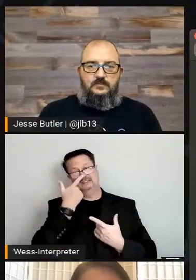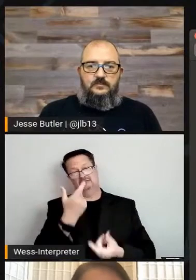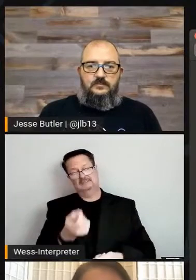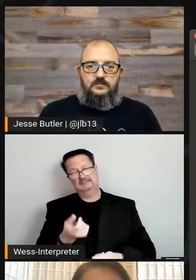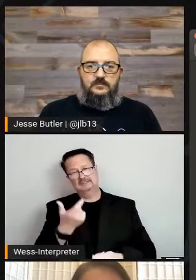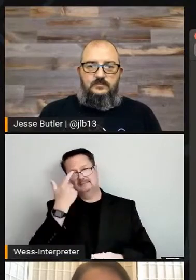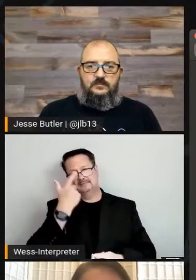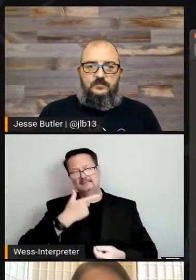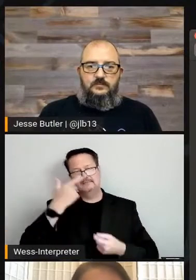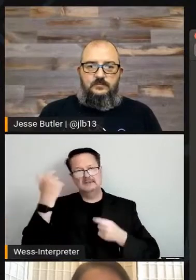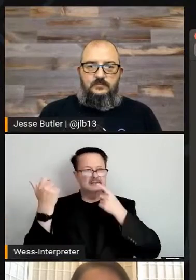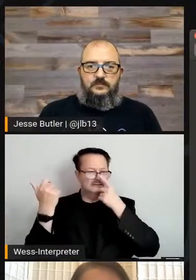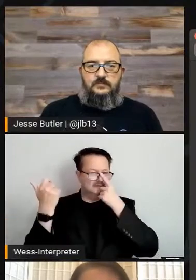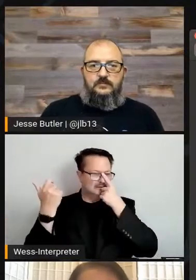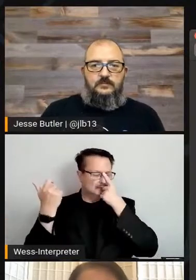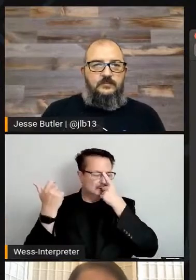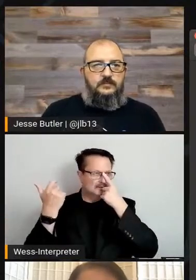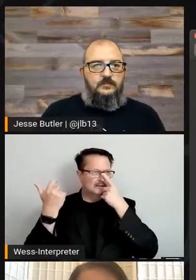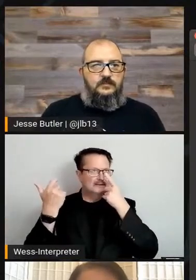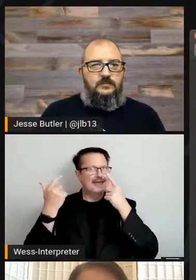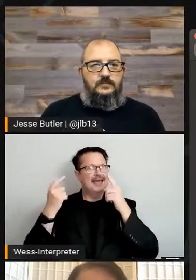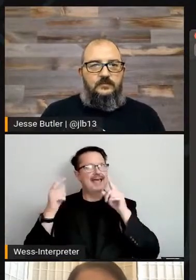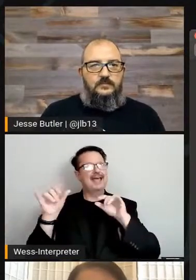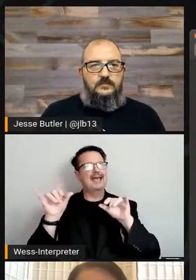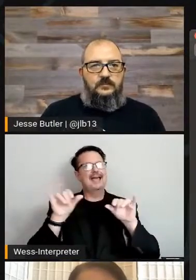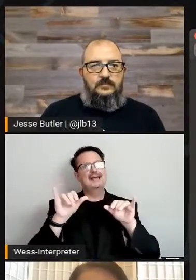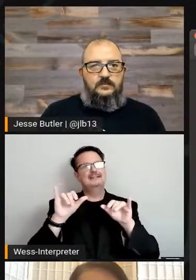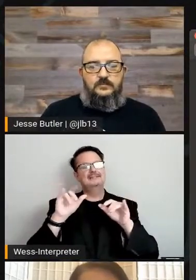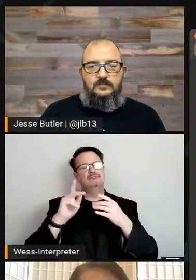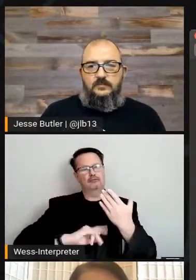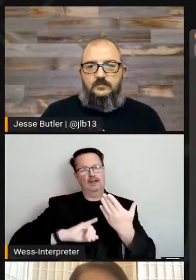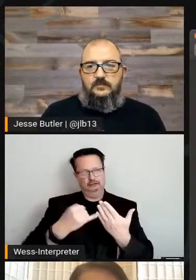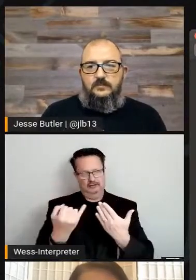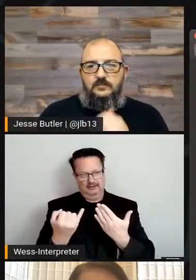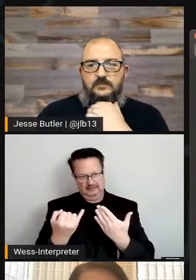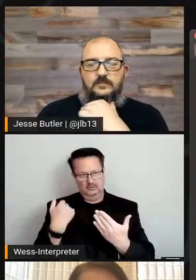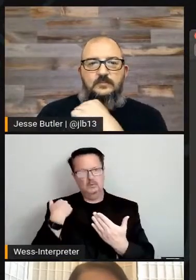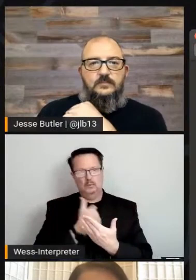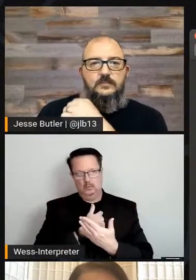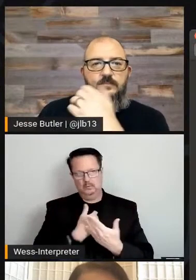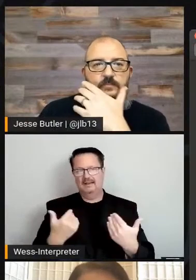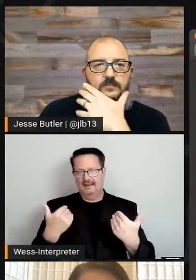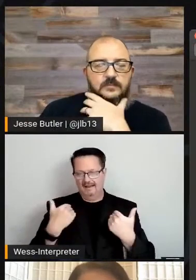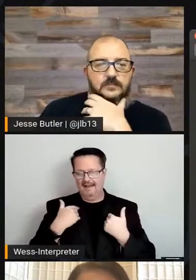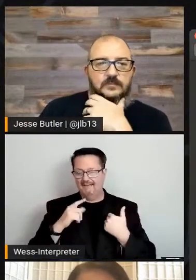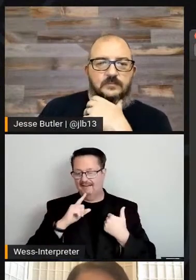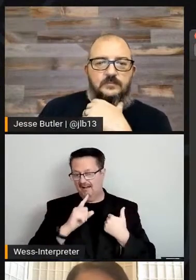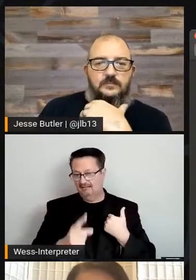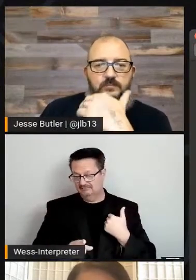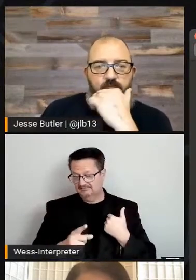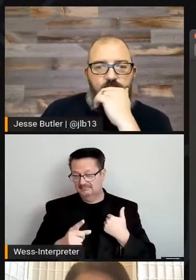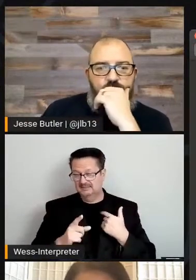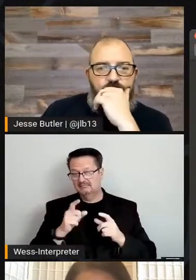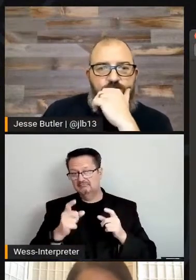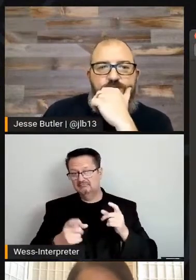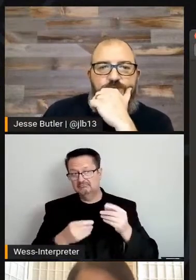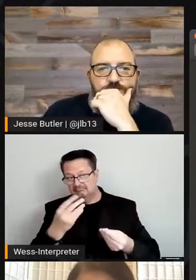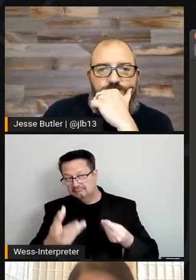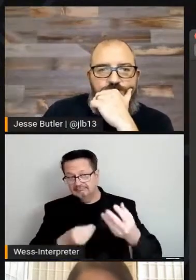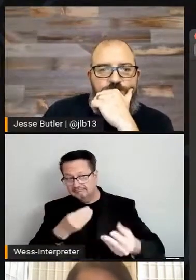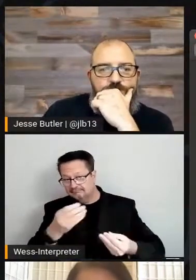because as a project, we have actually been contributing source